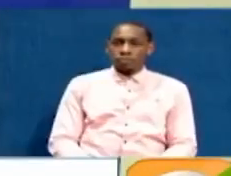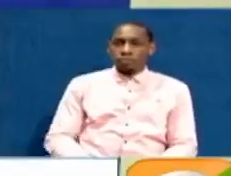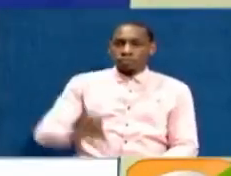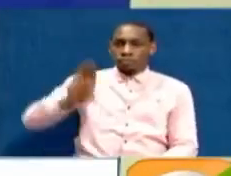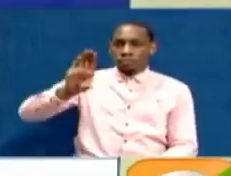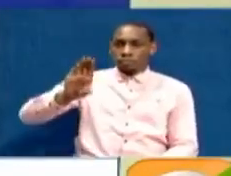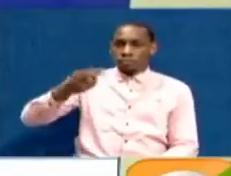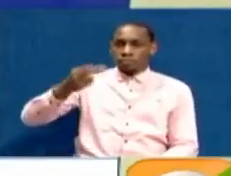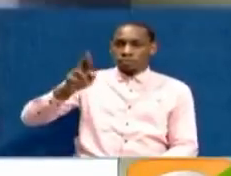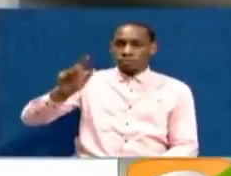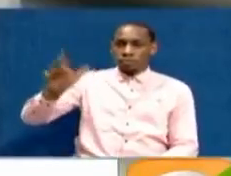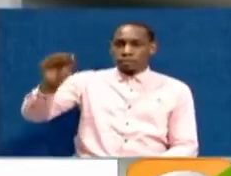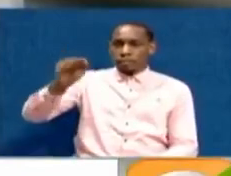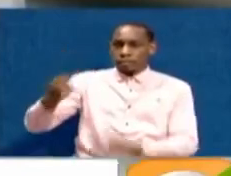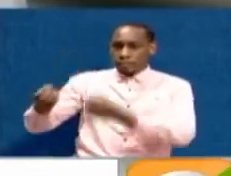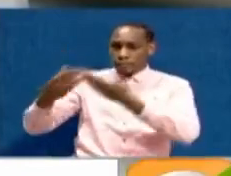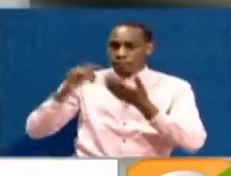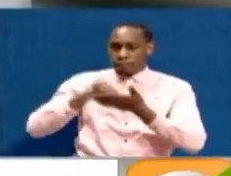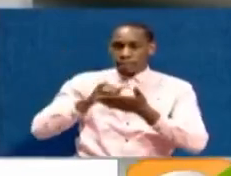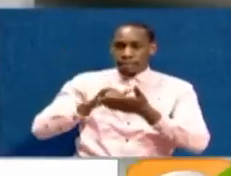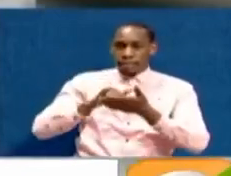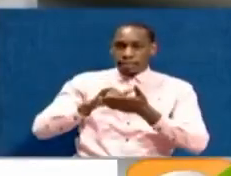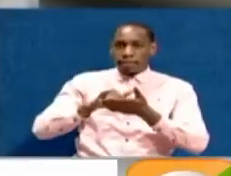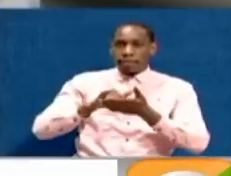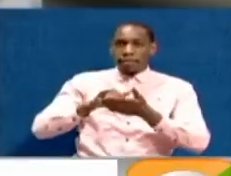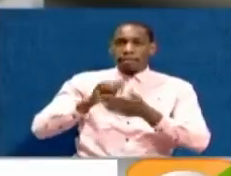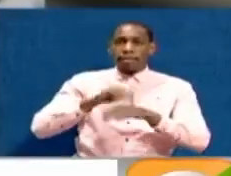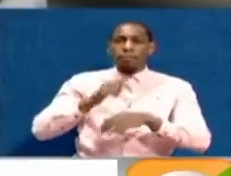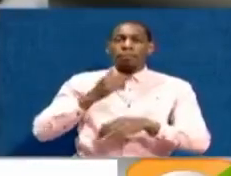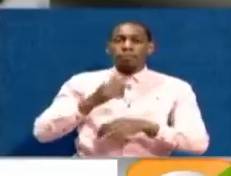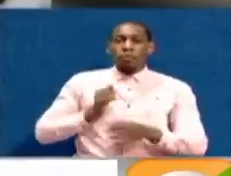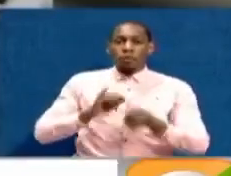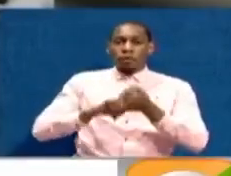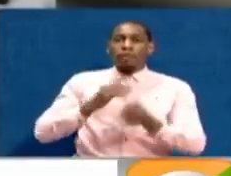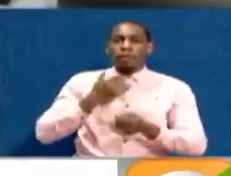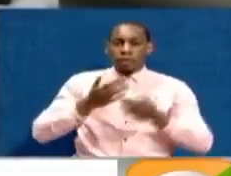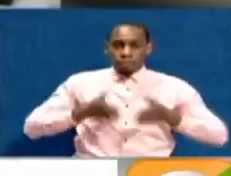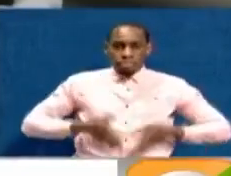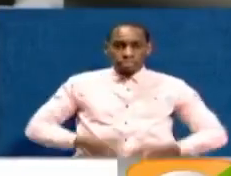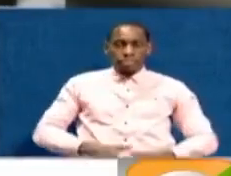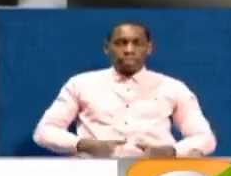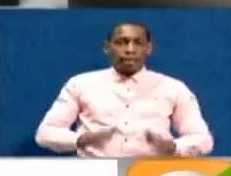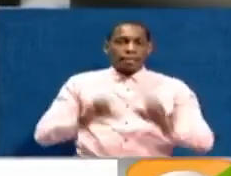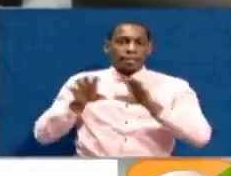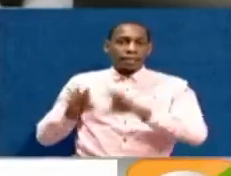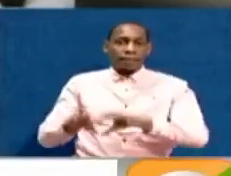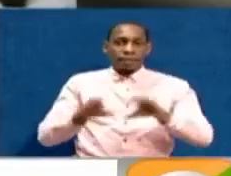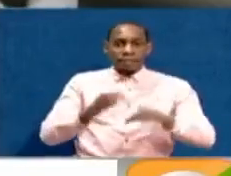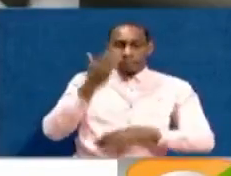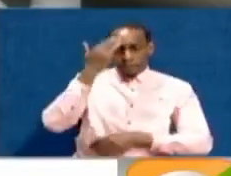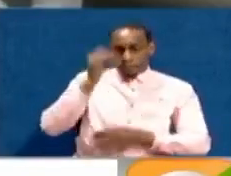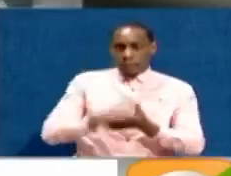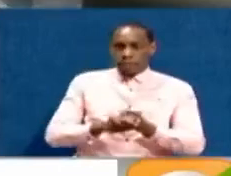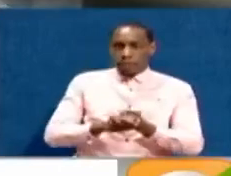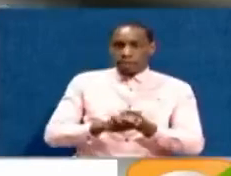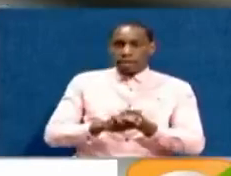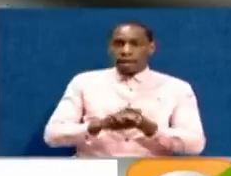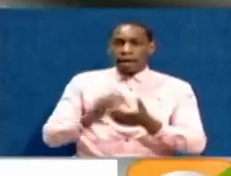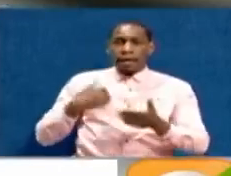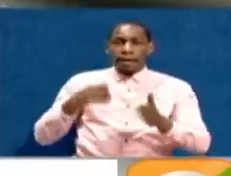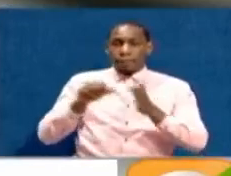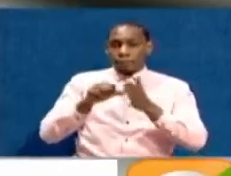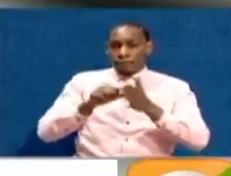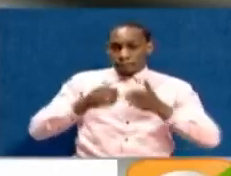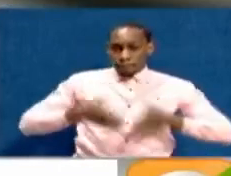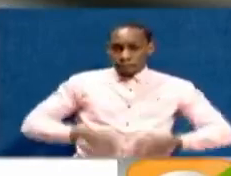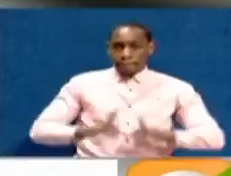Charles tells me that the journey to conception for his wife Virginia Adhiambo was stressful because of the ovarian cysts in her